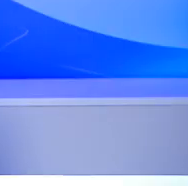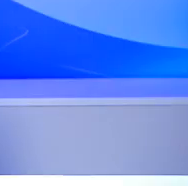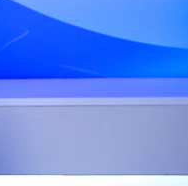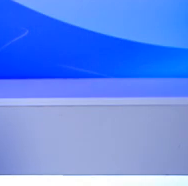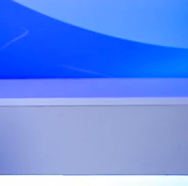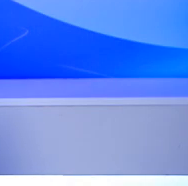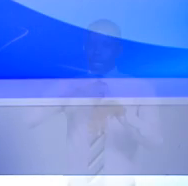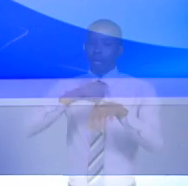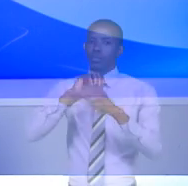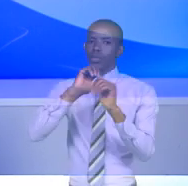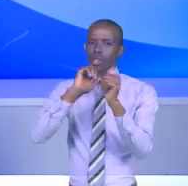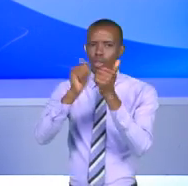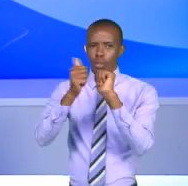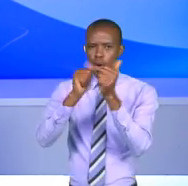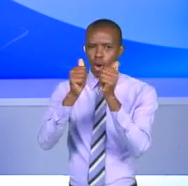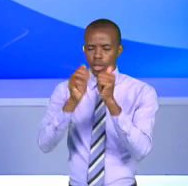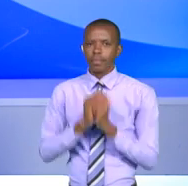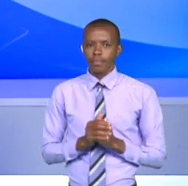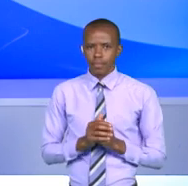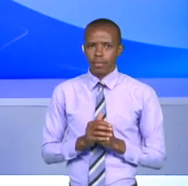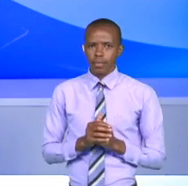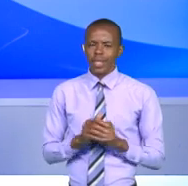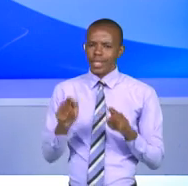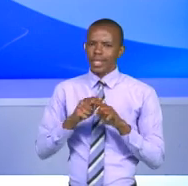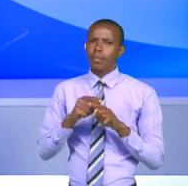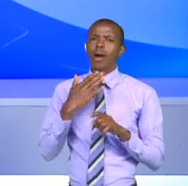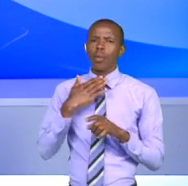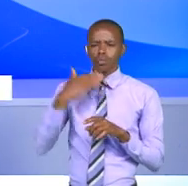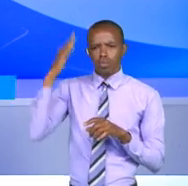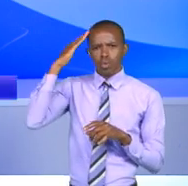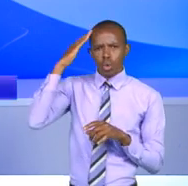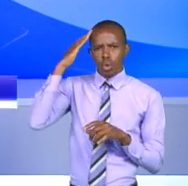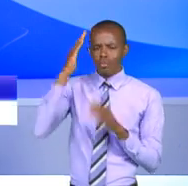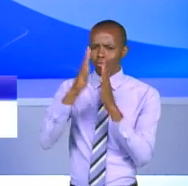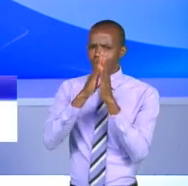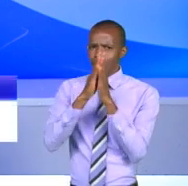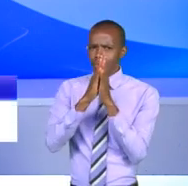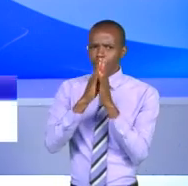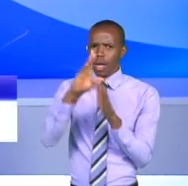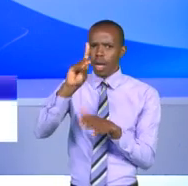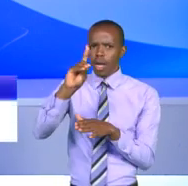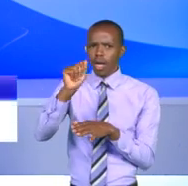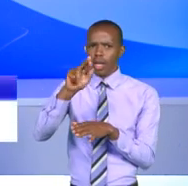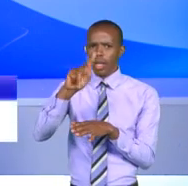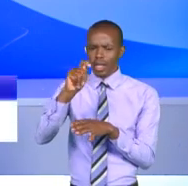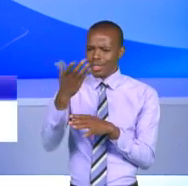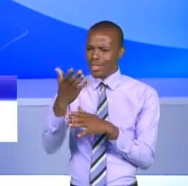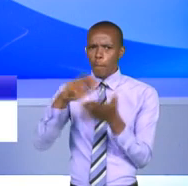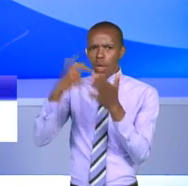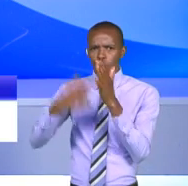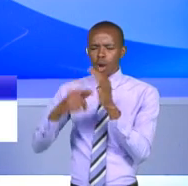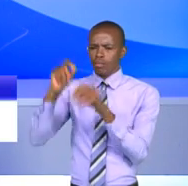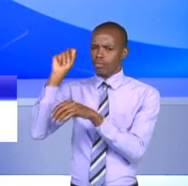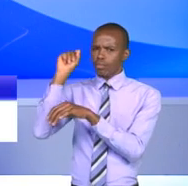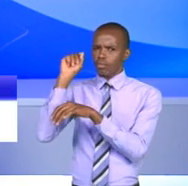well, time to now get sporty. And I'm also curious just to find about this story. Dart throwing, which is considered a minor sport in